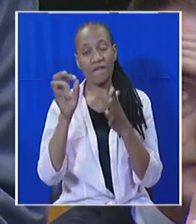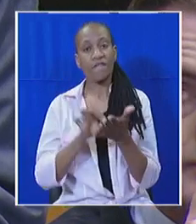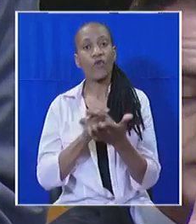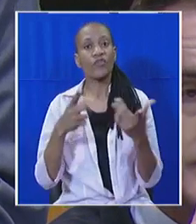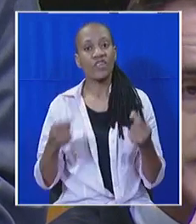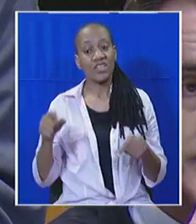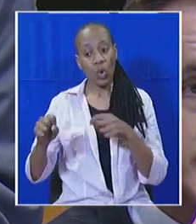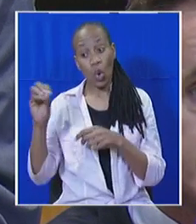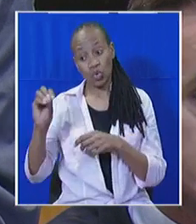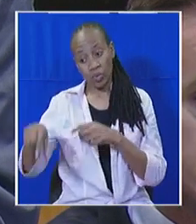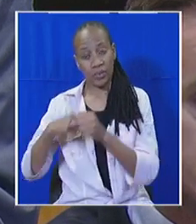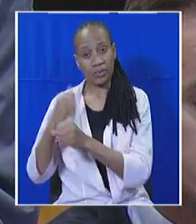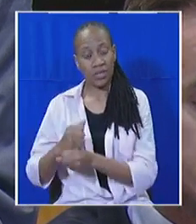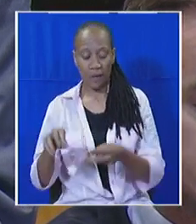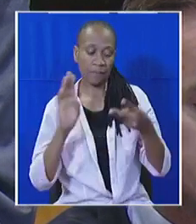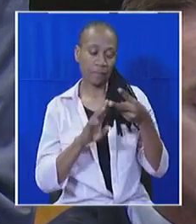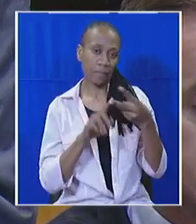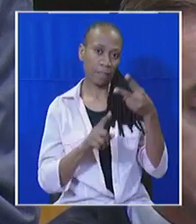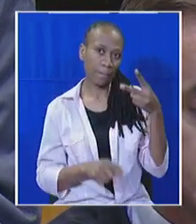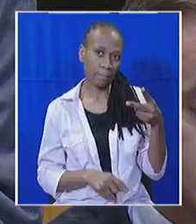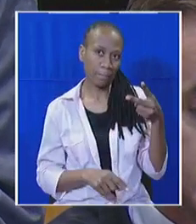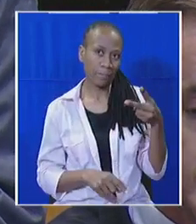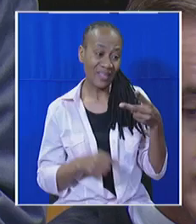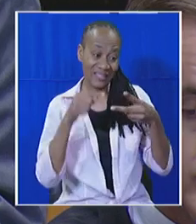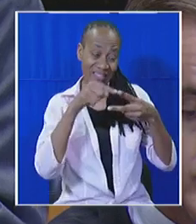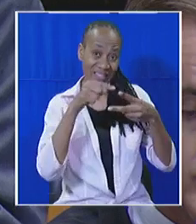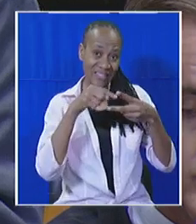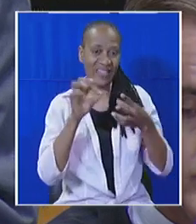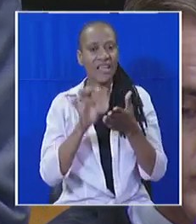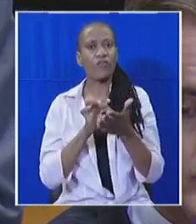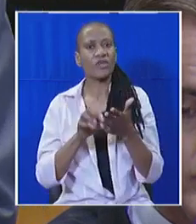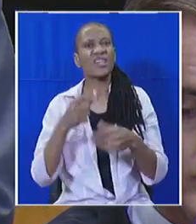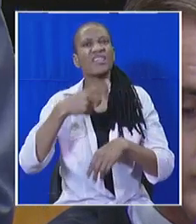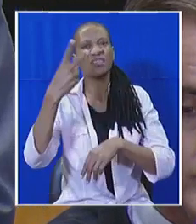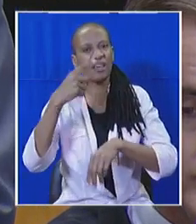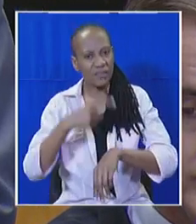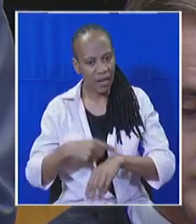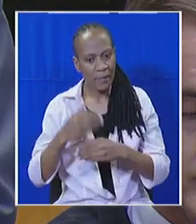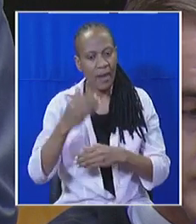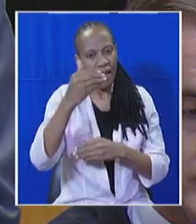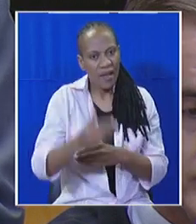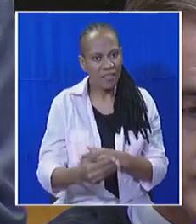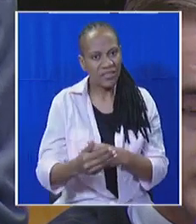2015. 2, further notes that this was the second election that took place after the violence that marked the elections in